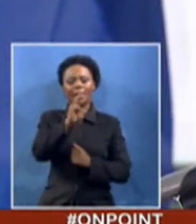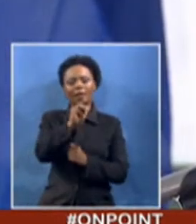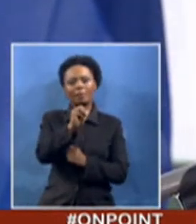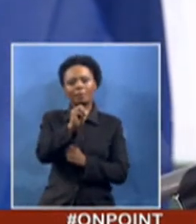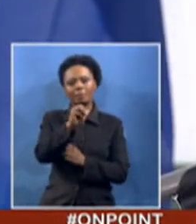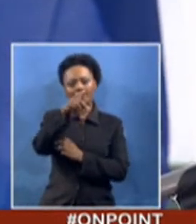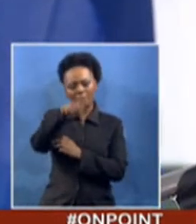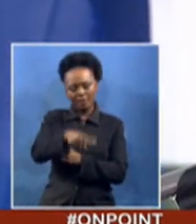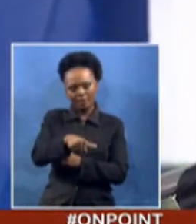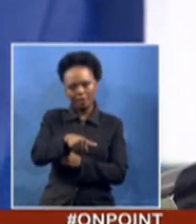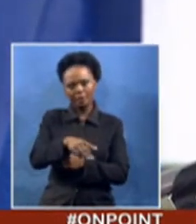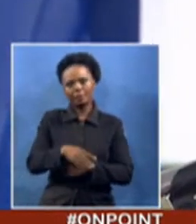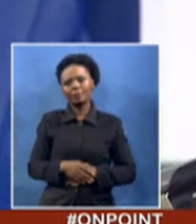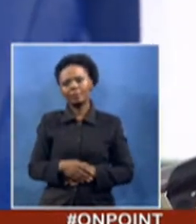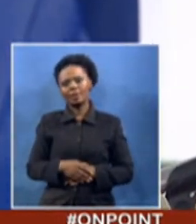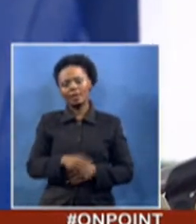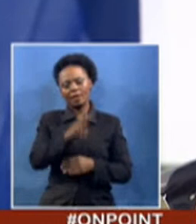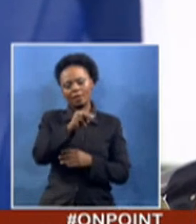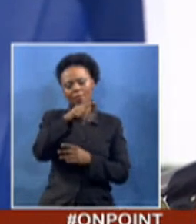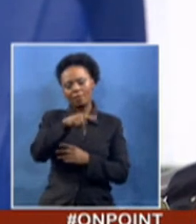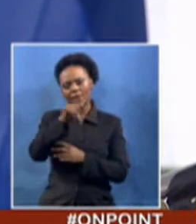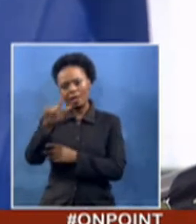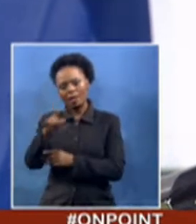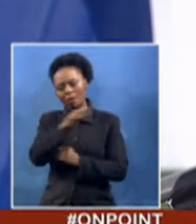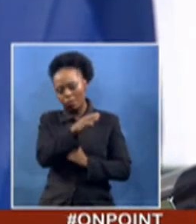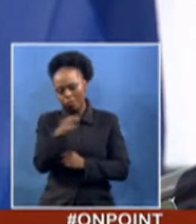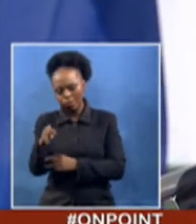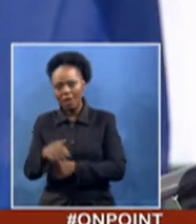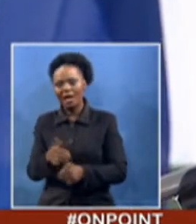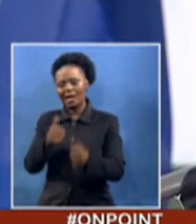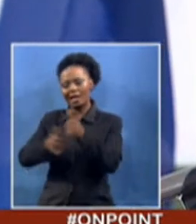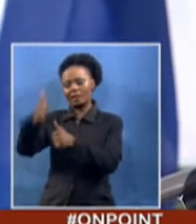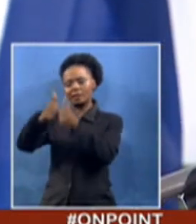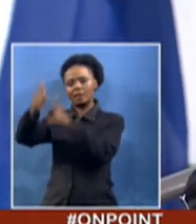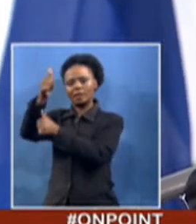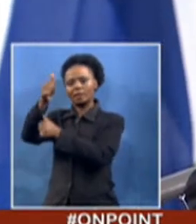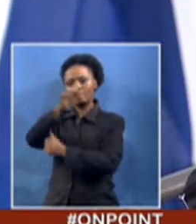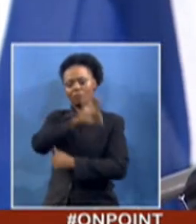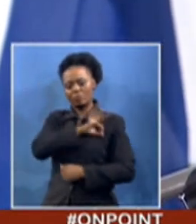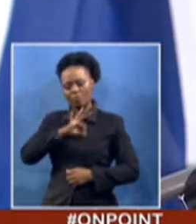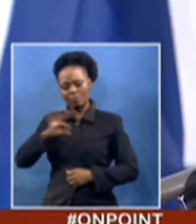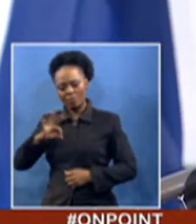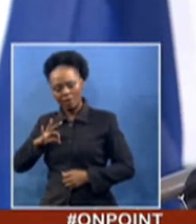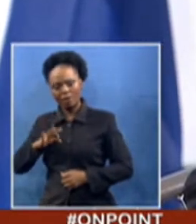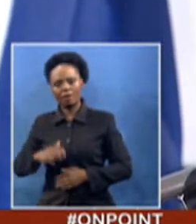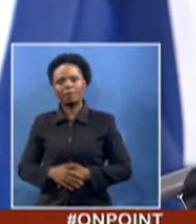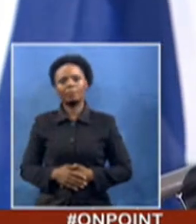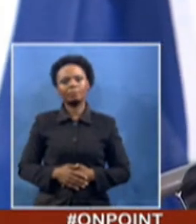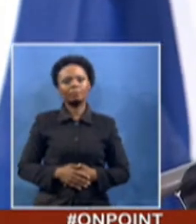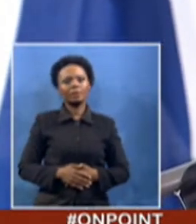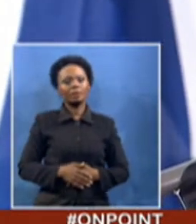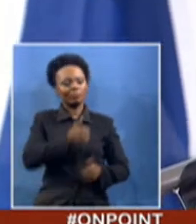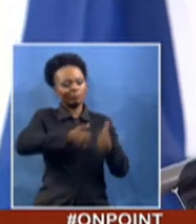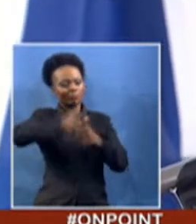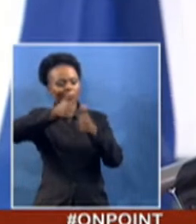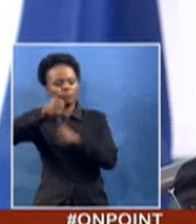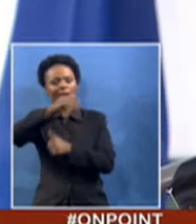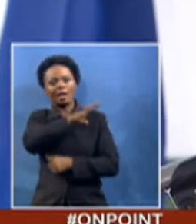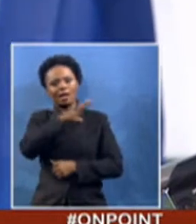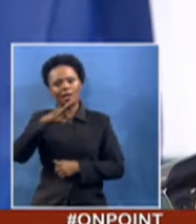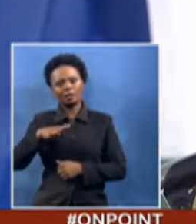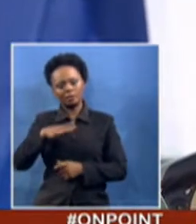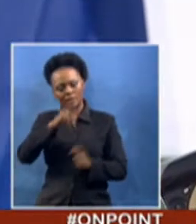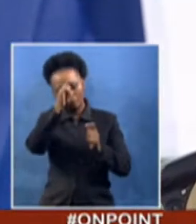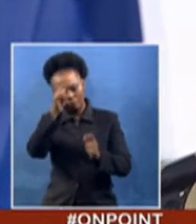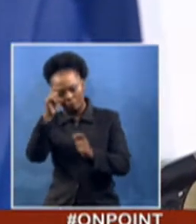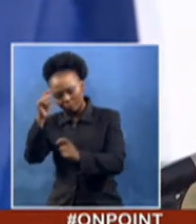MPs and MPLs present, executive mayors and councillors, the family